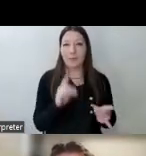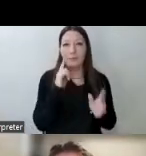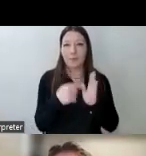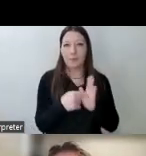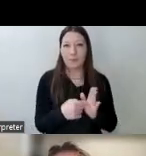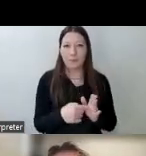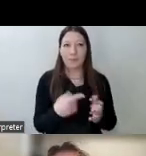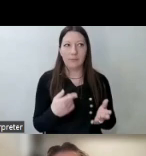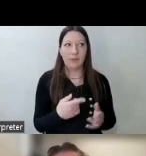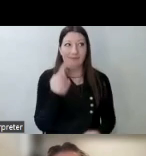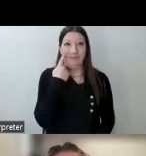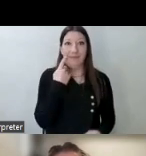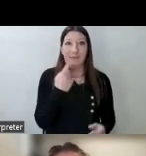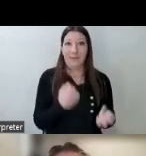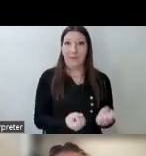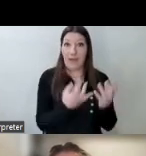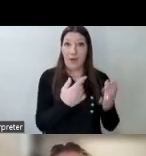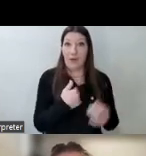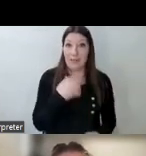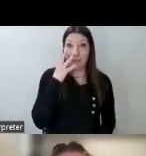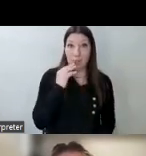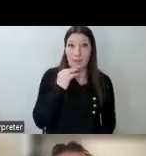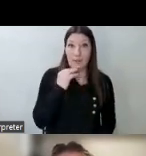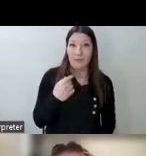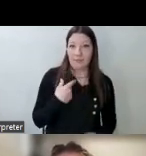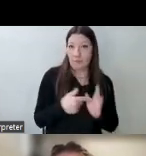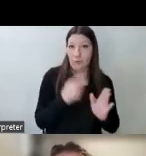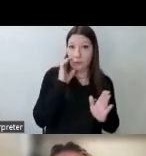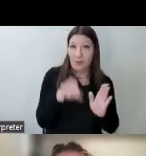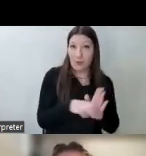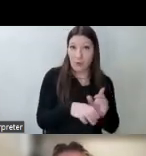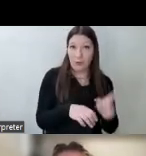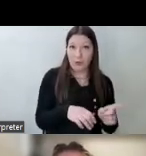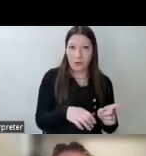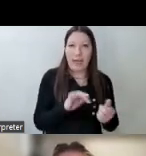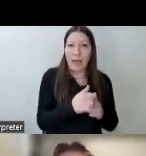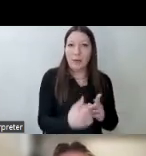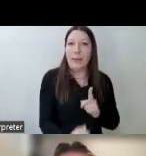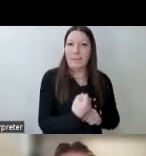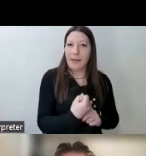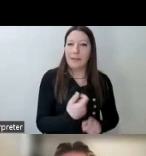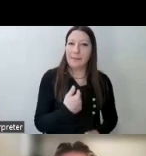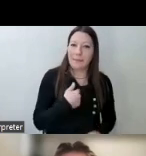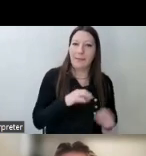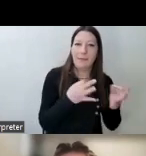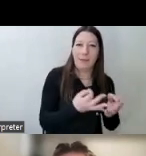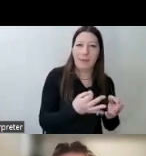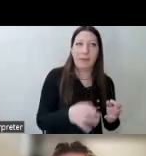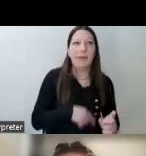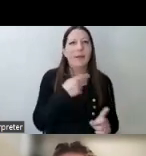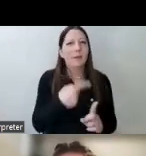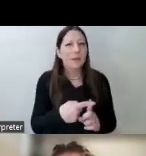presentation, but it also extends to fires that have destroyed prominent buildings, fires that have caused damage and loss to the property of neighbors